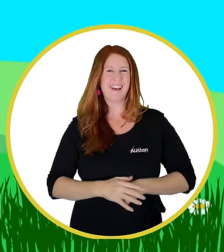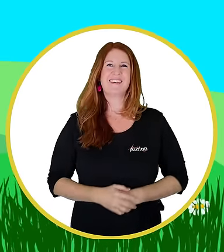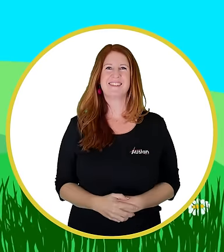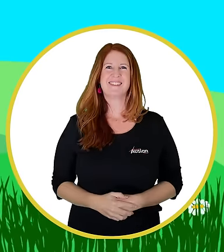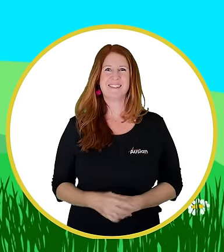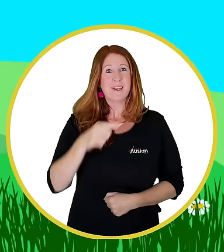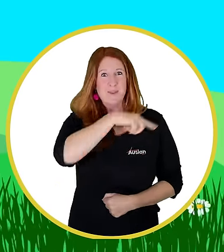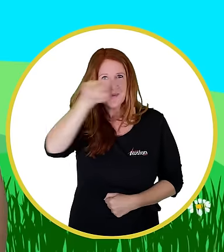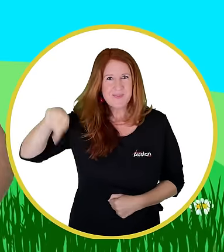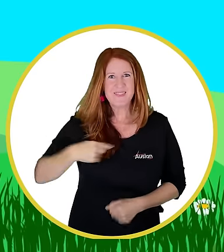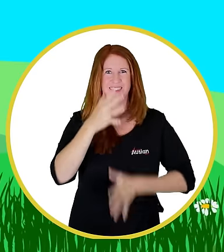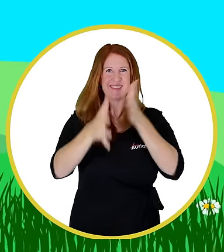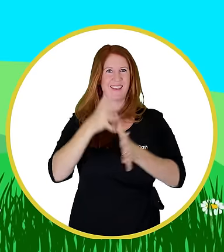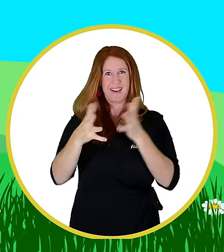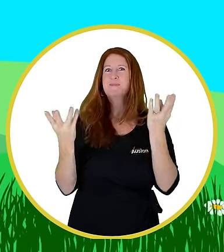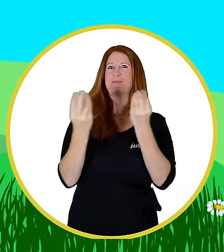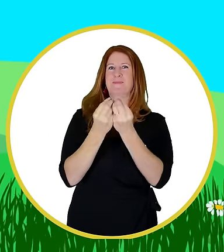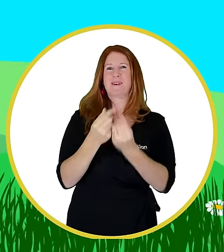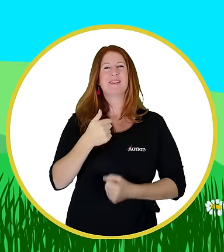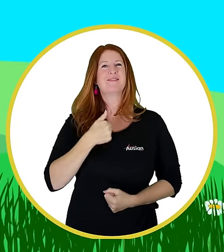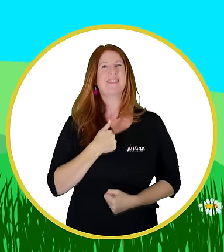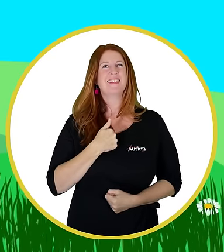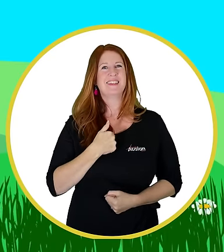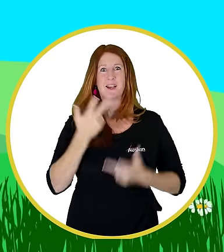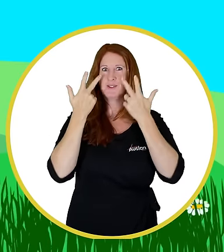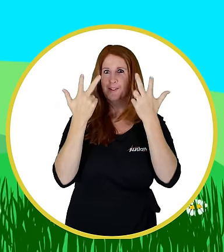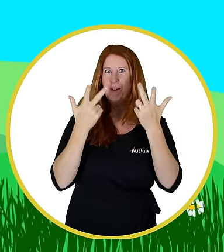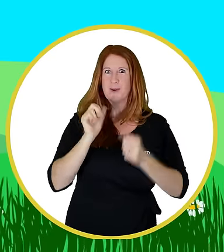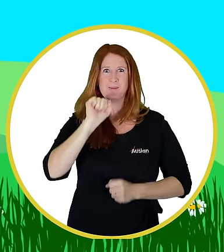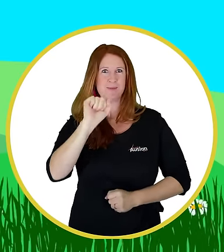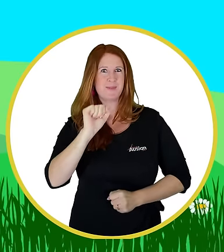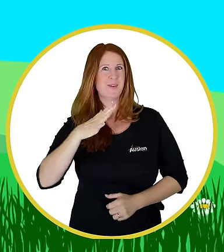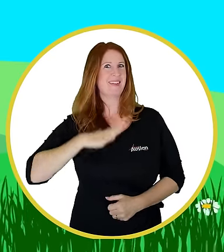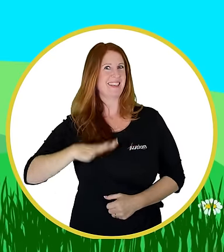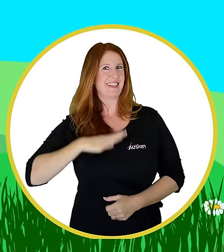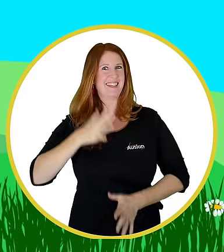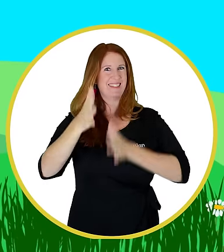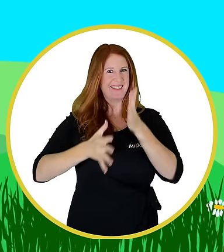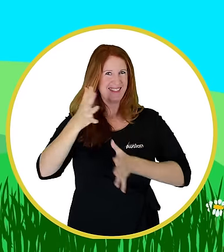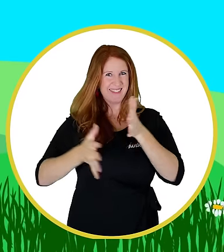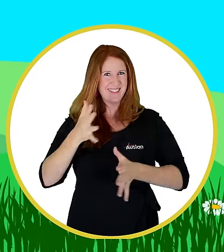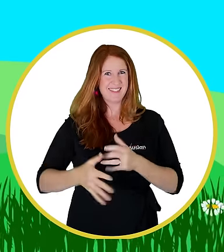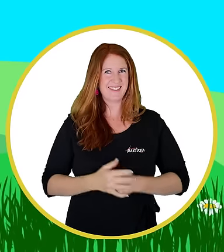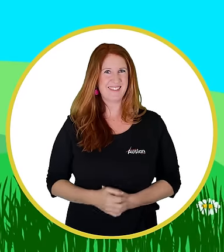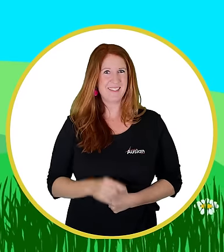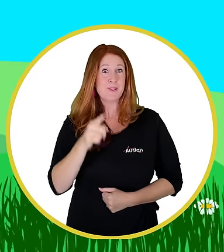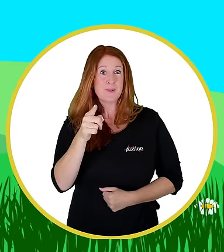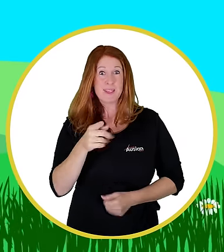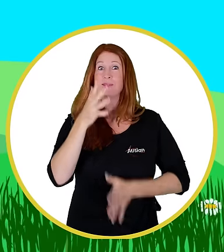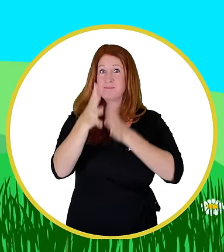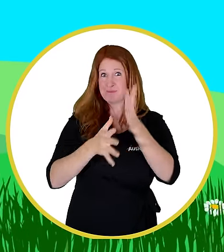try. You can sign along with me to sign what you need.